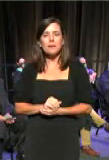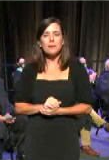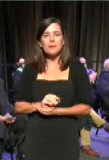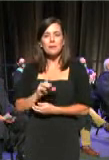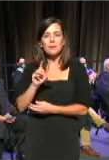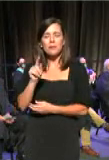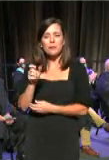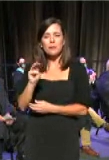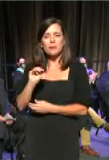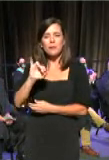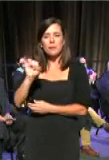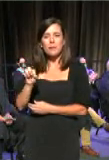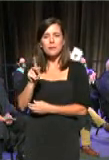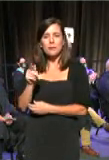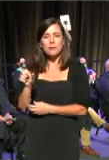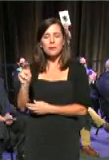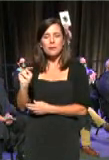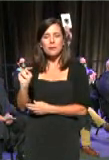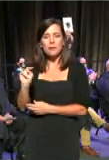Mr. Tom Jackson,